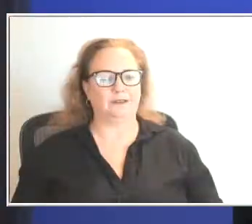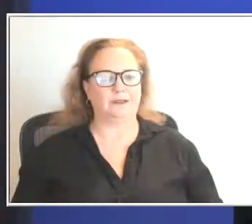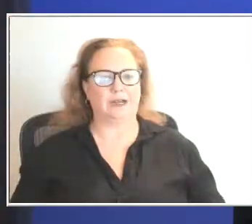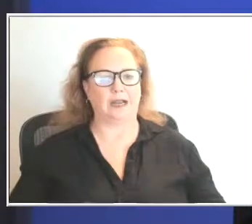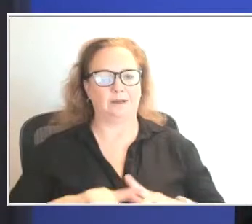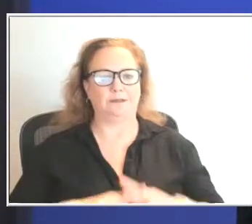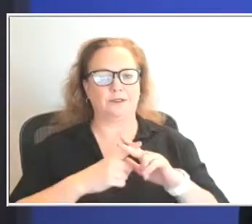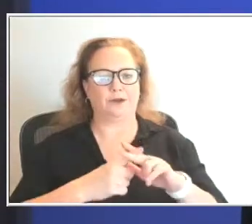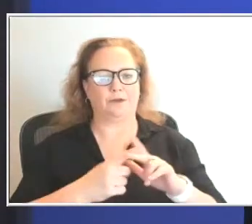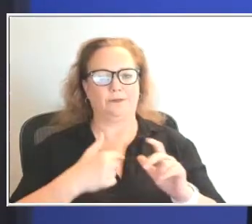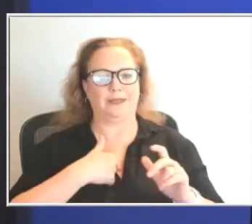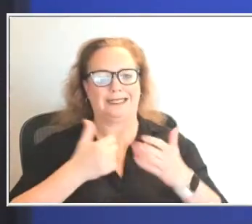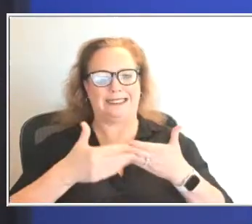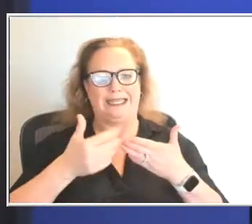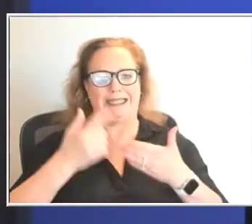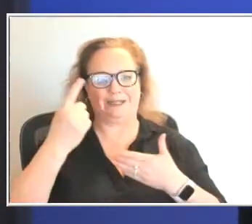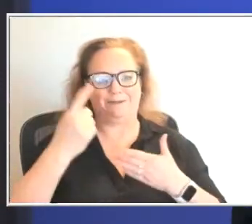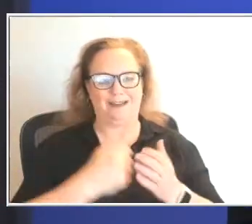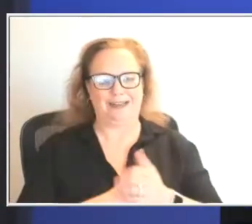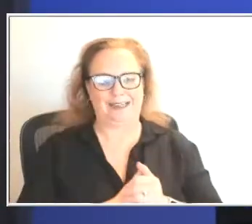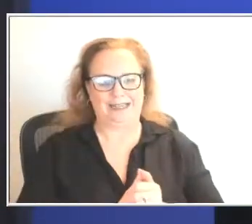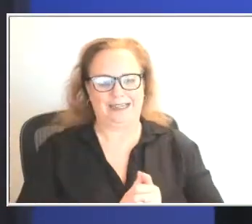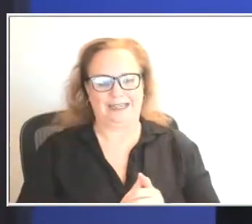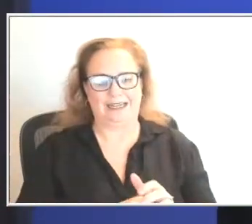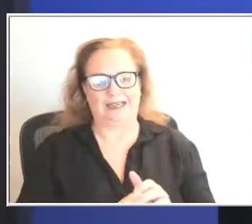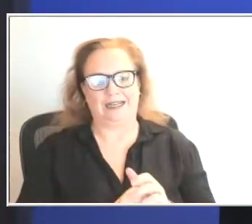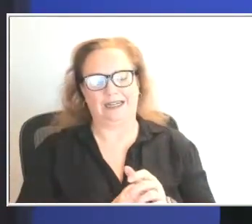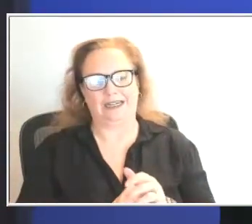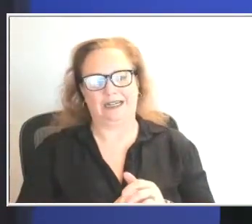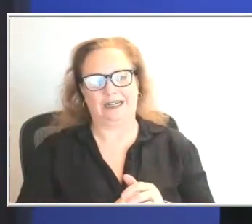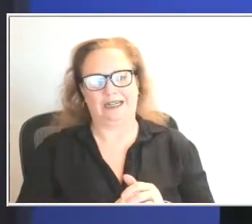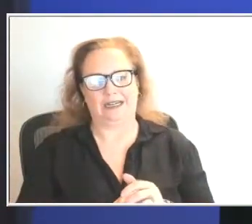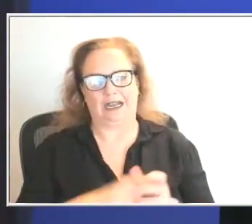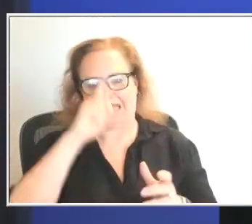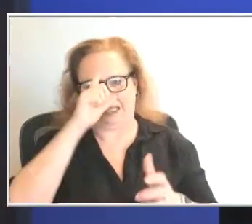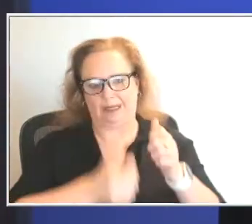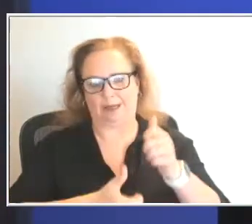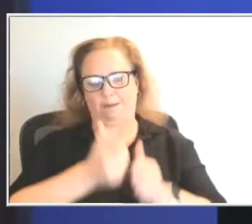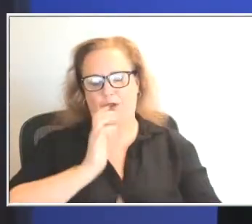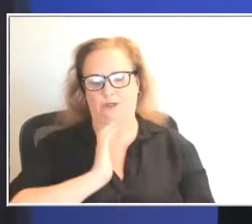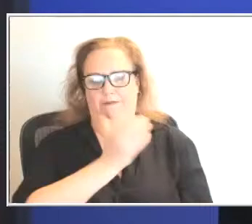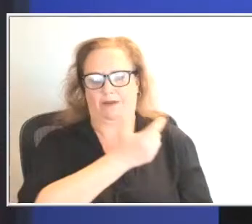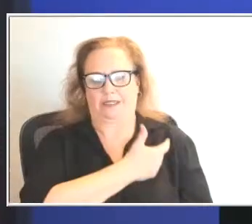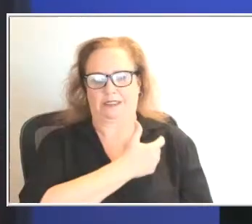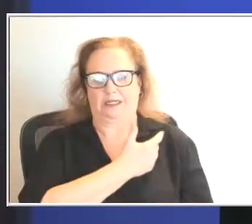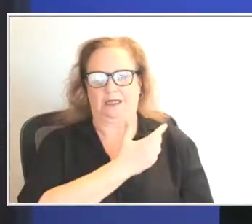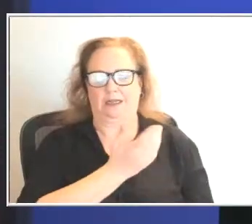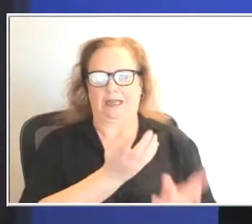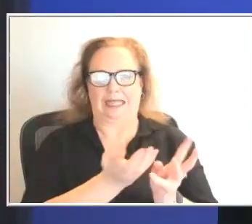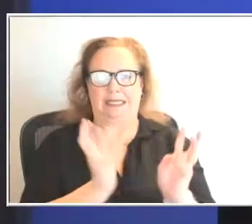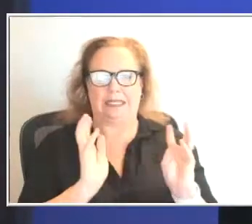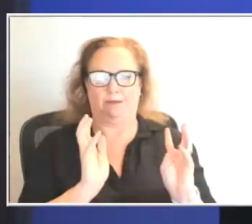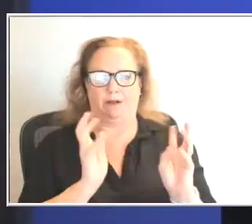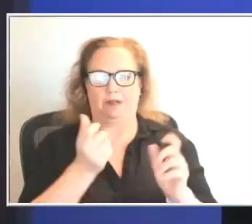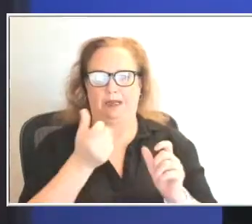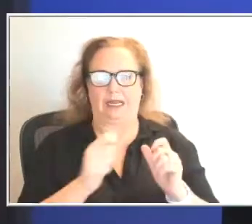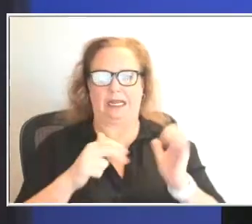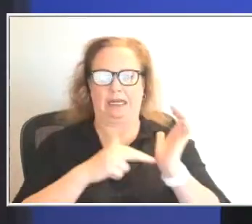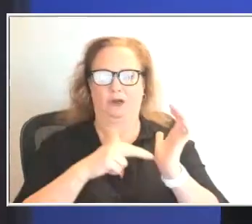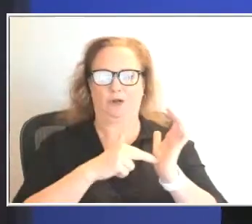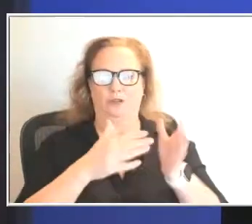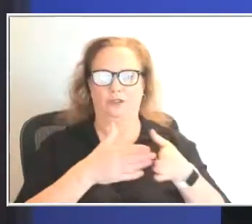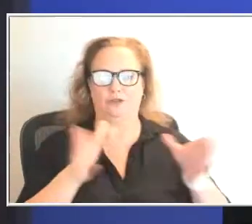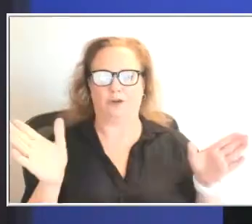me. That's an easy one to answer. I think most of us, I mean, at the table, and probably just any nurse in general,